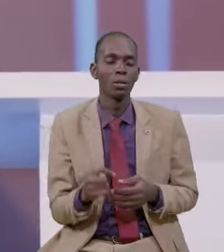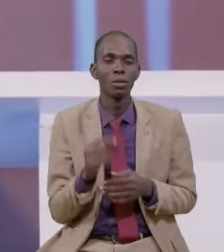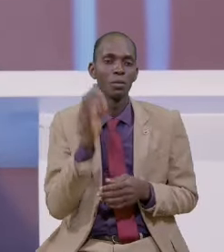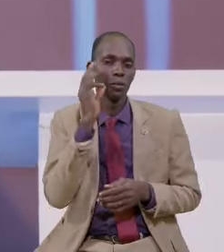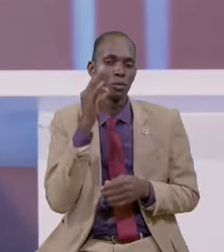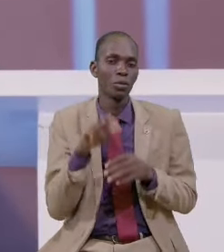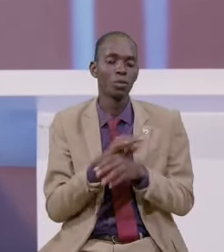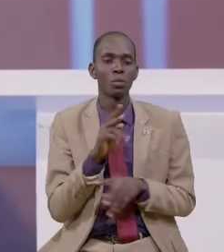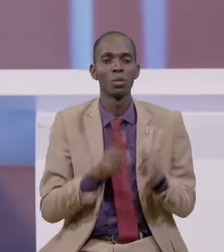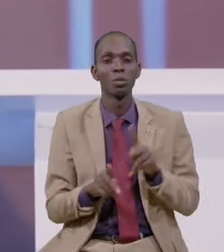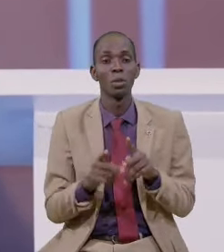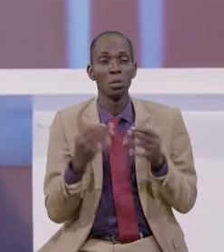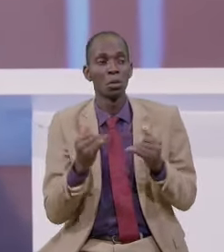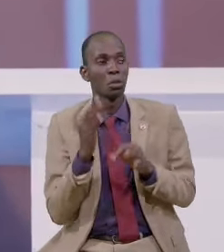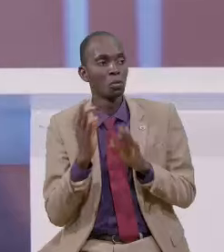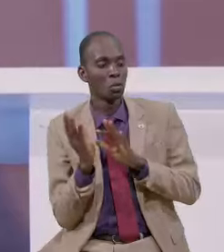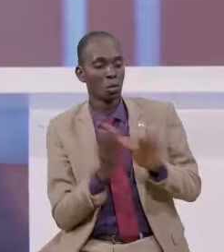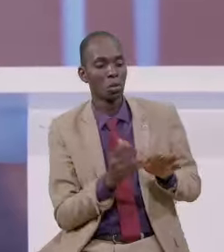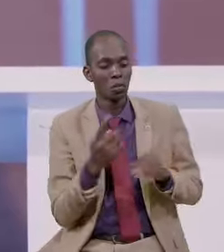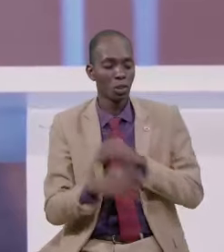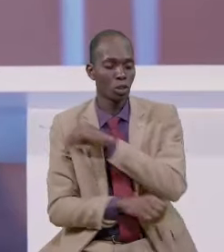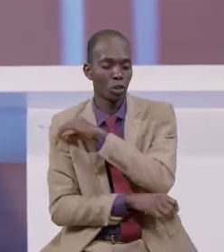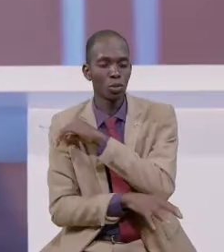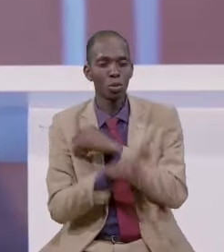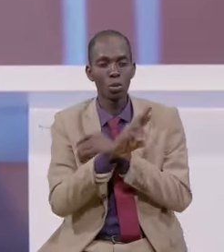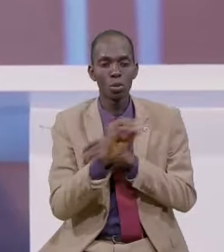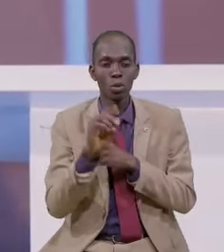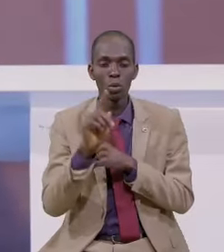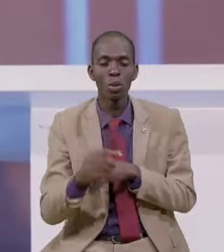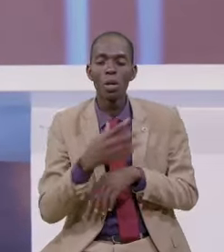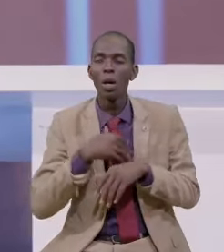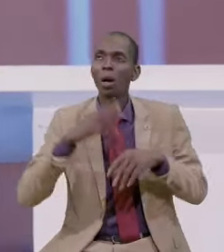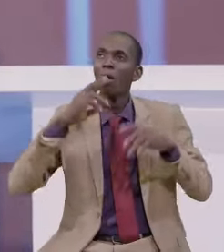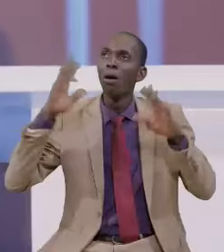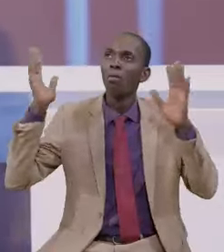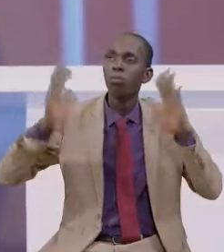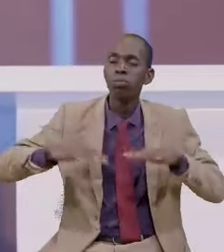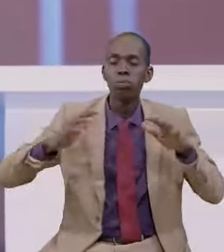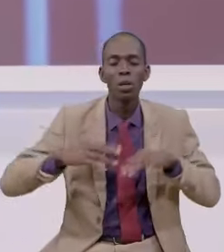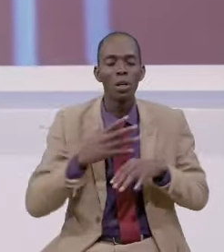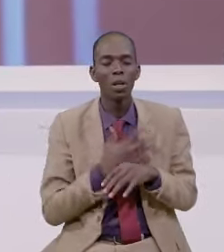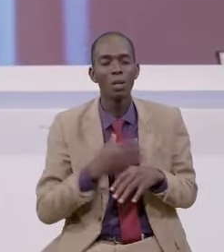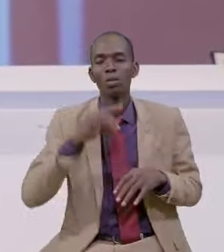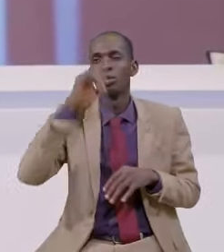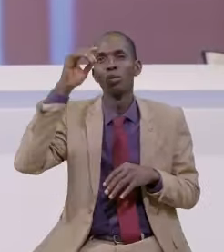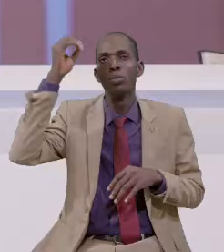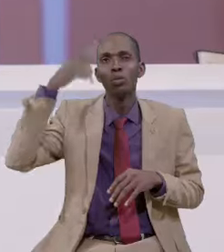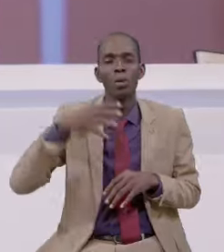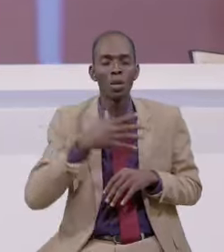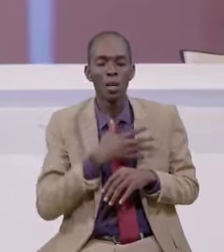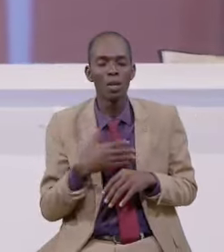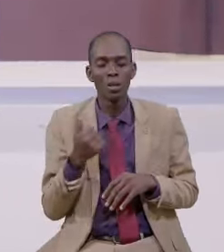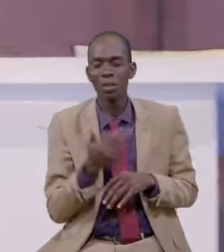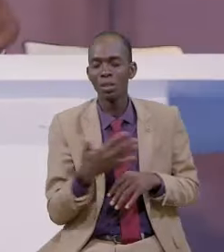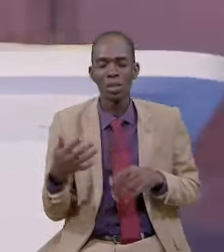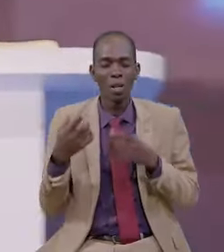the root there, and the rain comes, and the circumstances and everything, and it still come, the roots